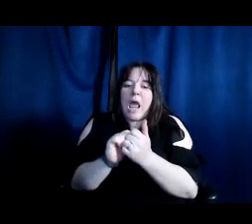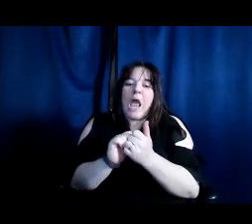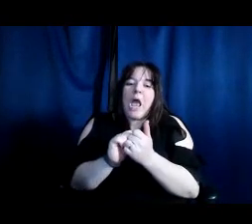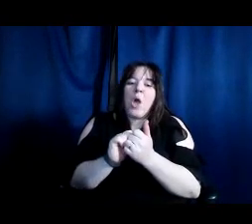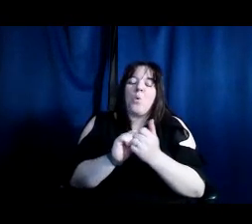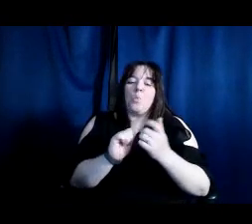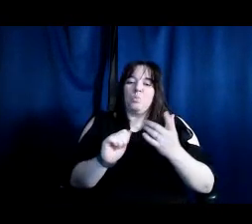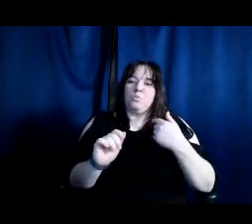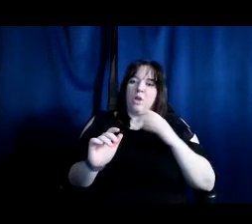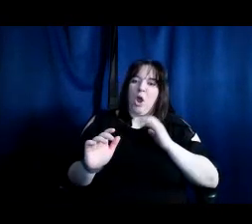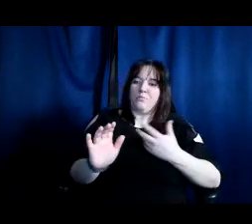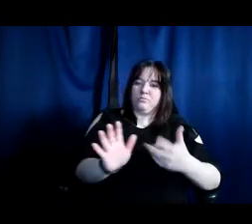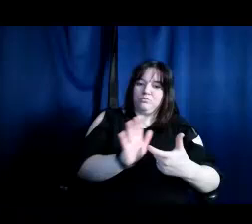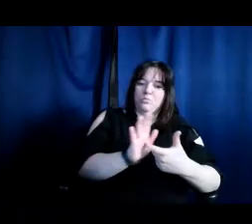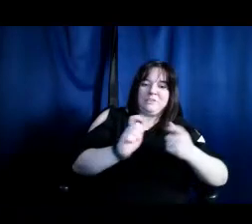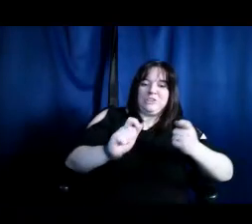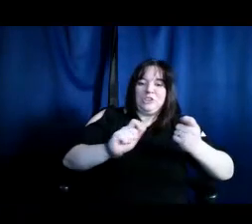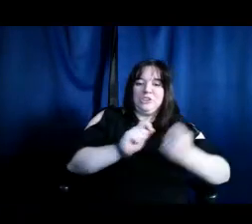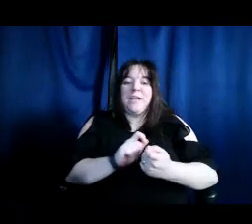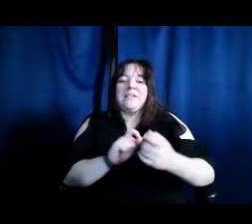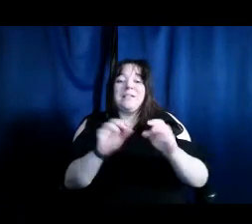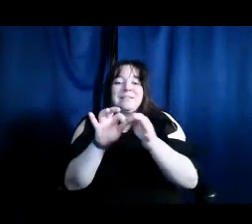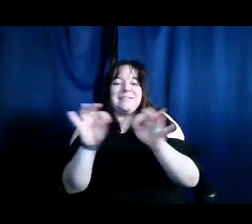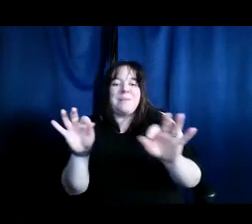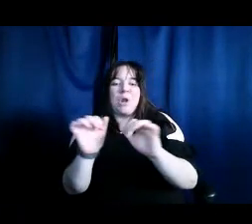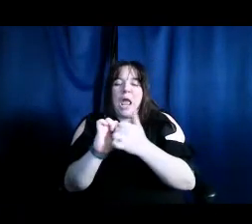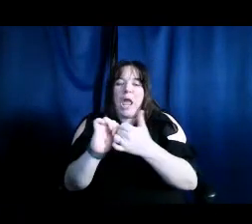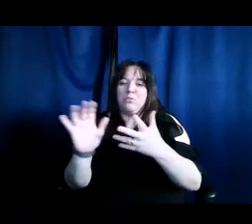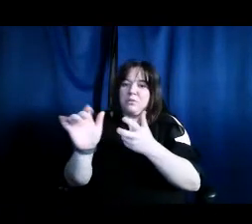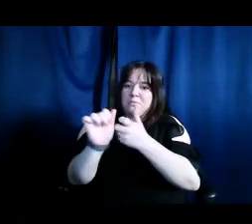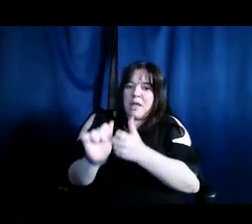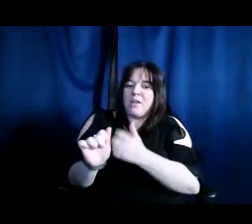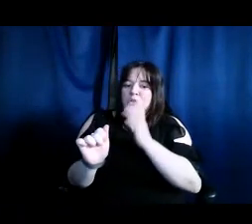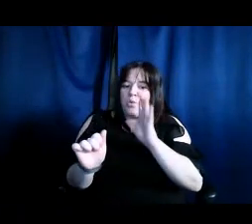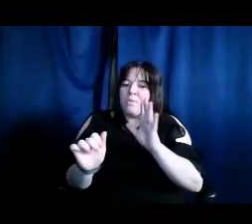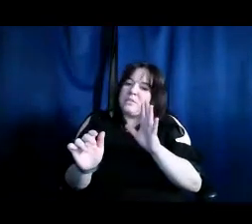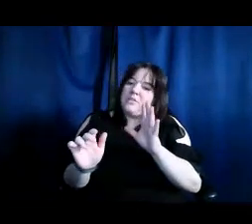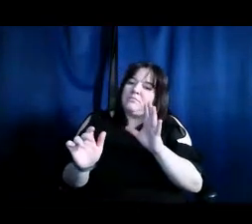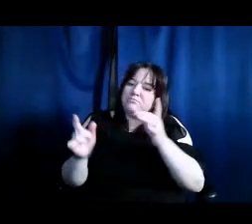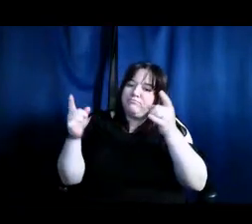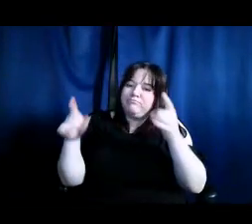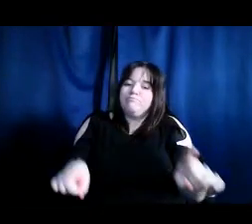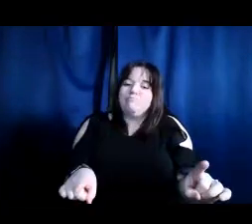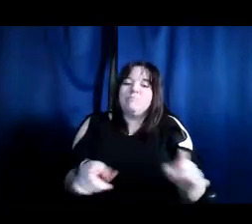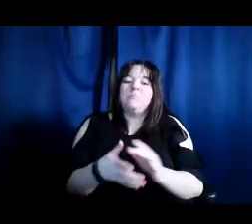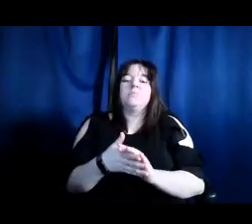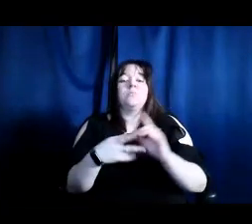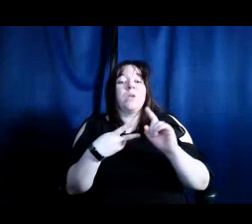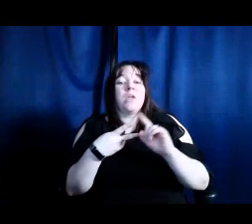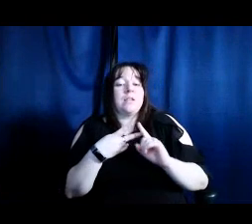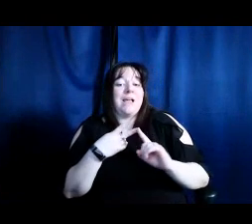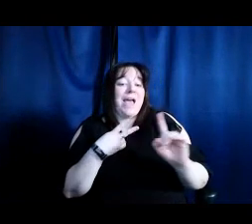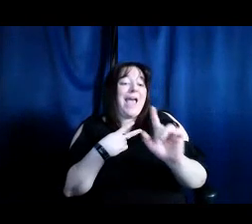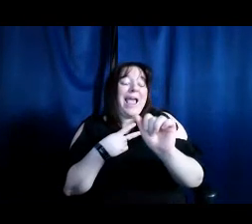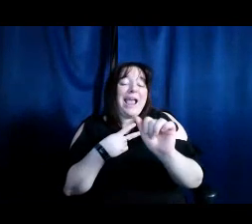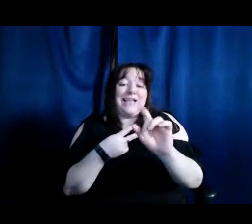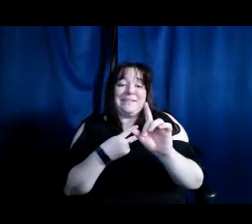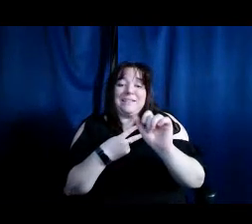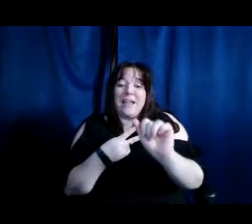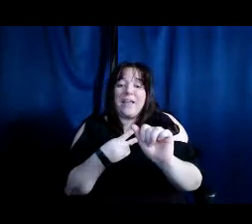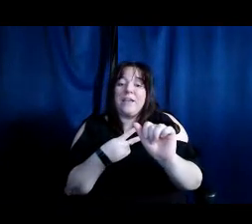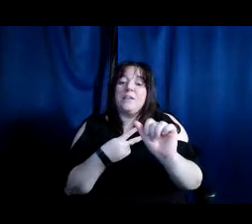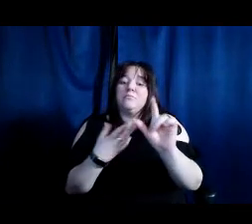In addition to that, the ADA has also published a resource to assist state and local governments with complying